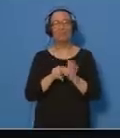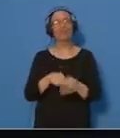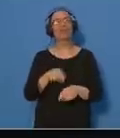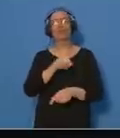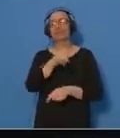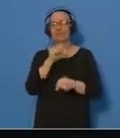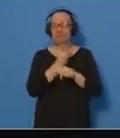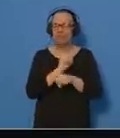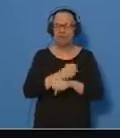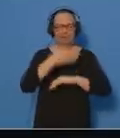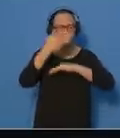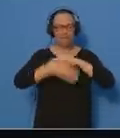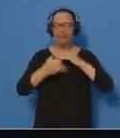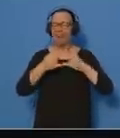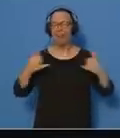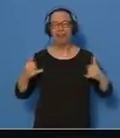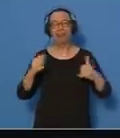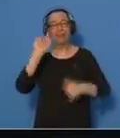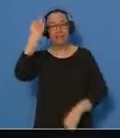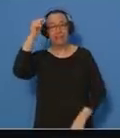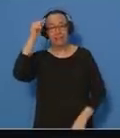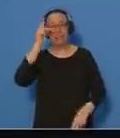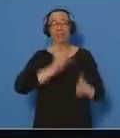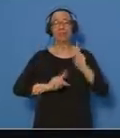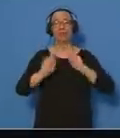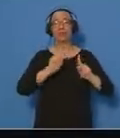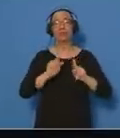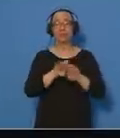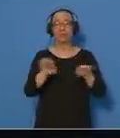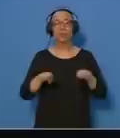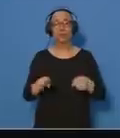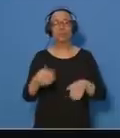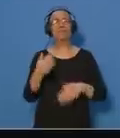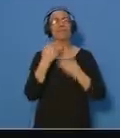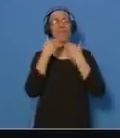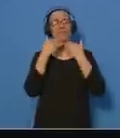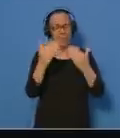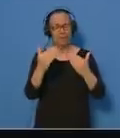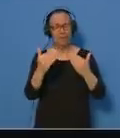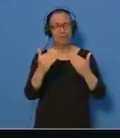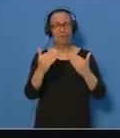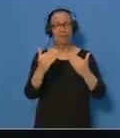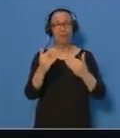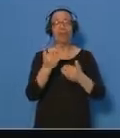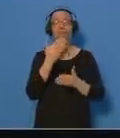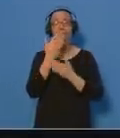on the front line, the government of Bermuda, the people of Bermuda, and I thank you. Have a nice evening.